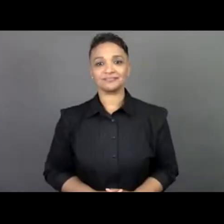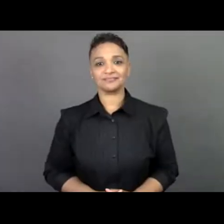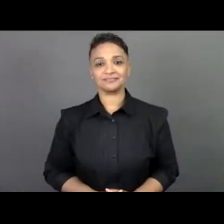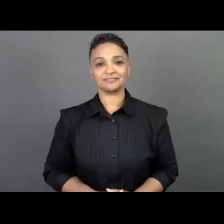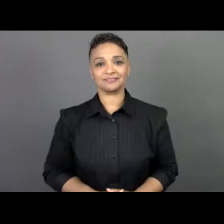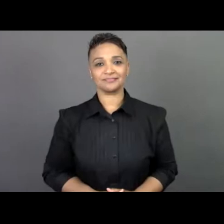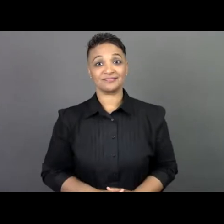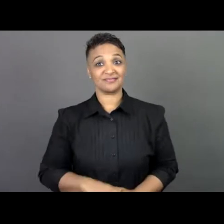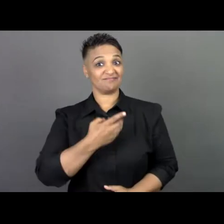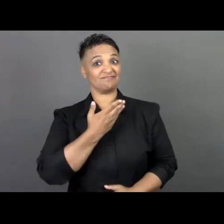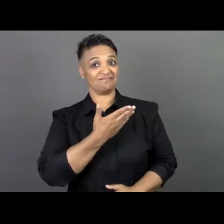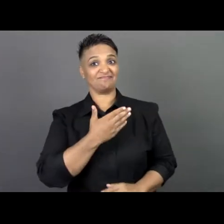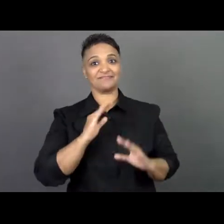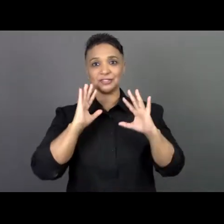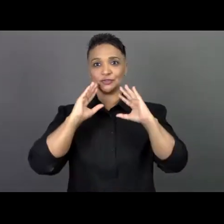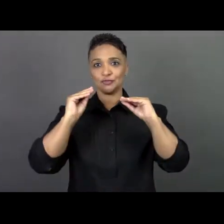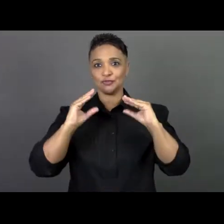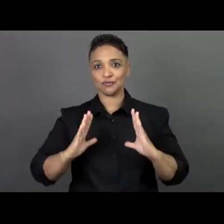She was a teacher.